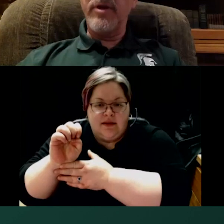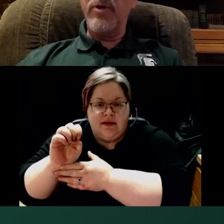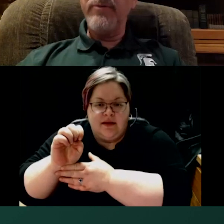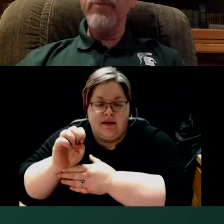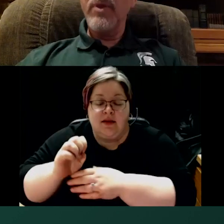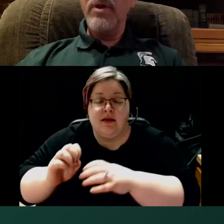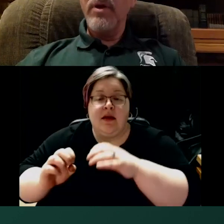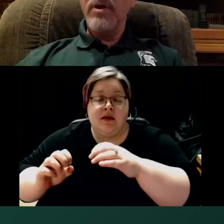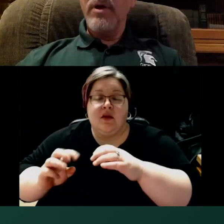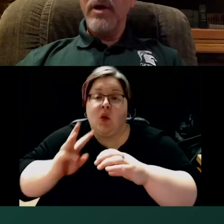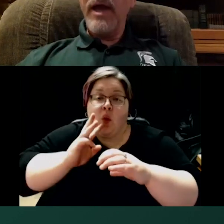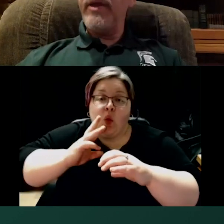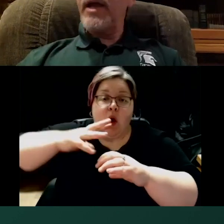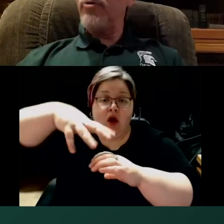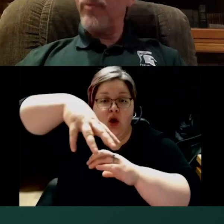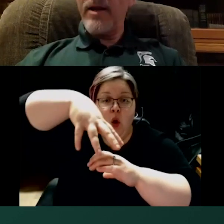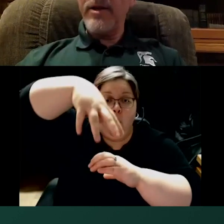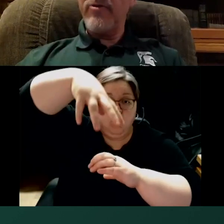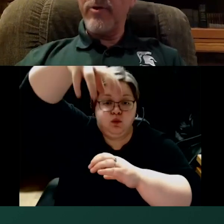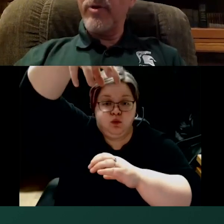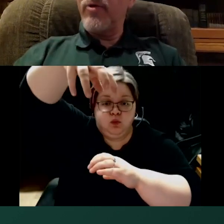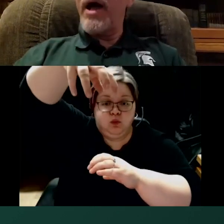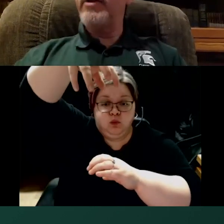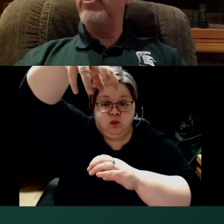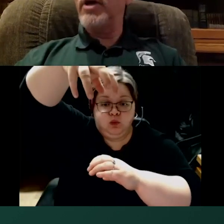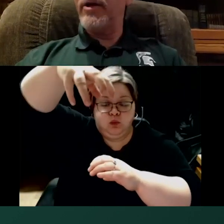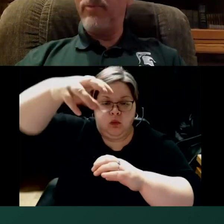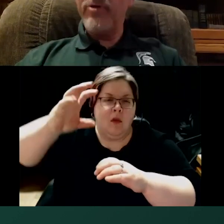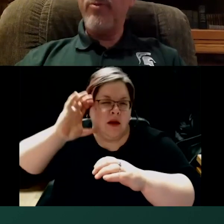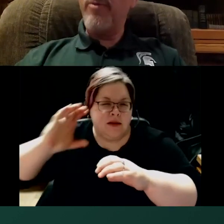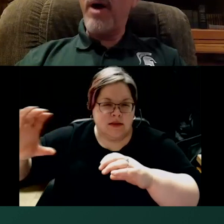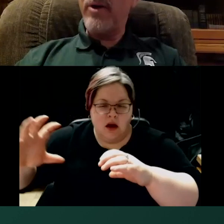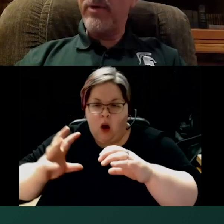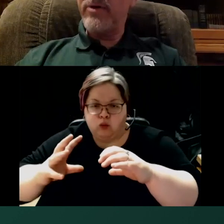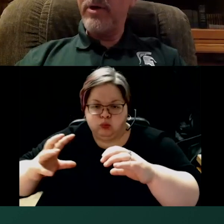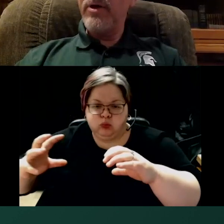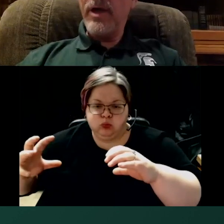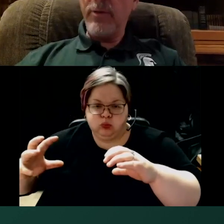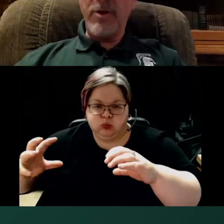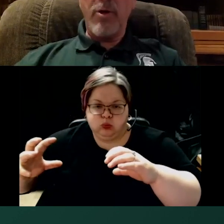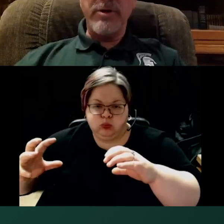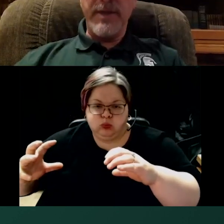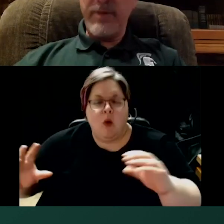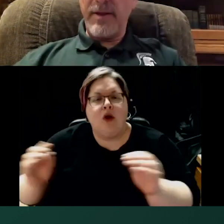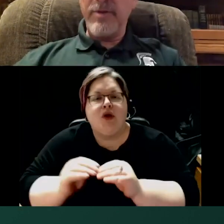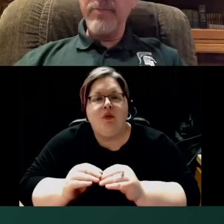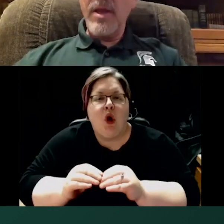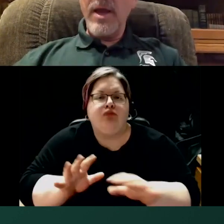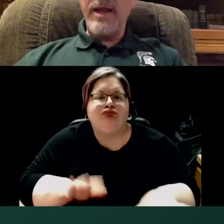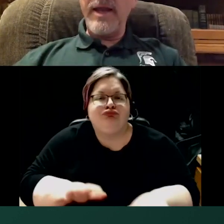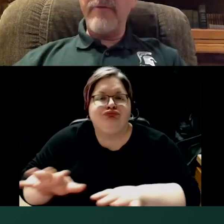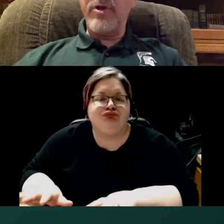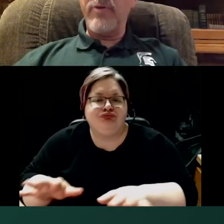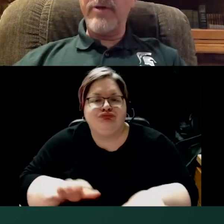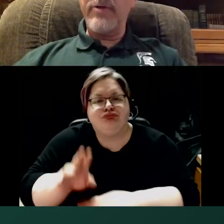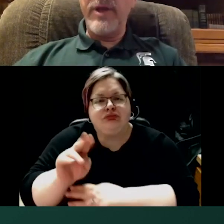pulling this way, and they counterbalance each other. So high and low tide are much more moderate, and those are called neap tides.